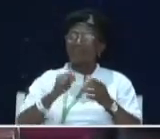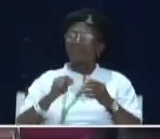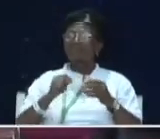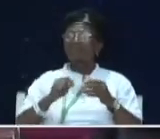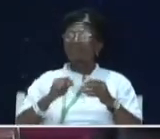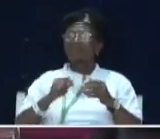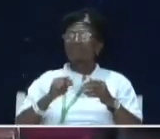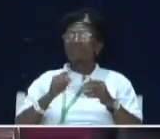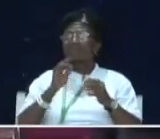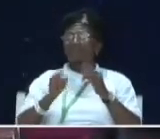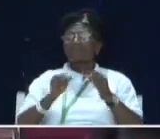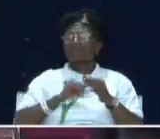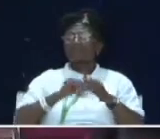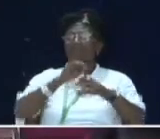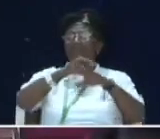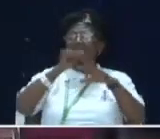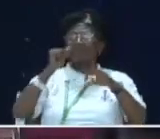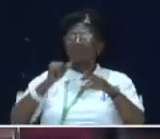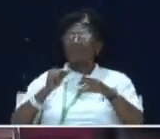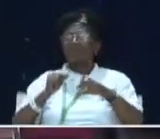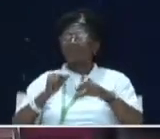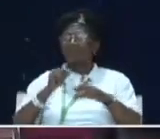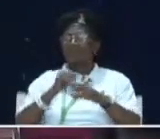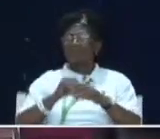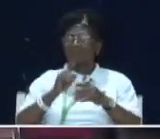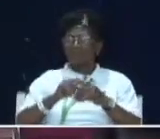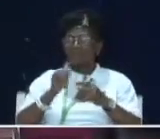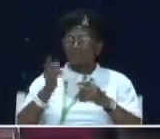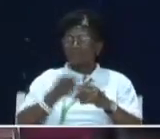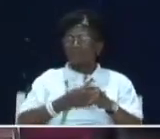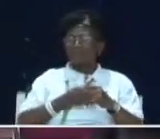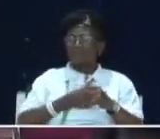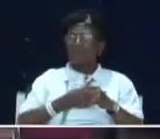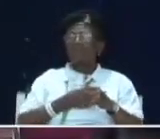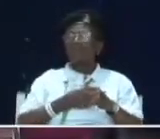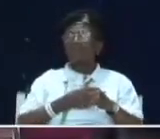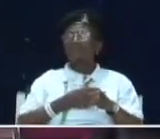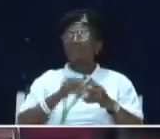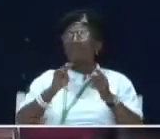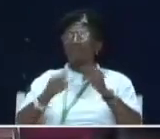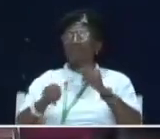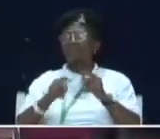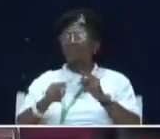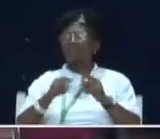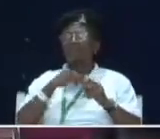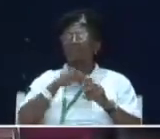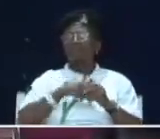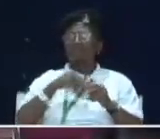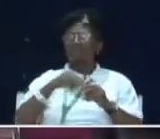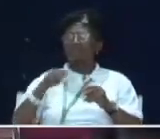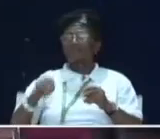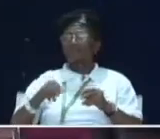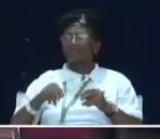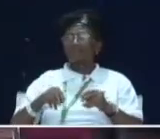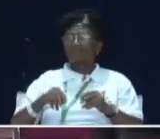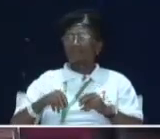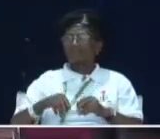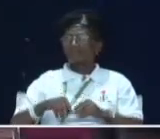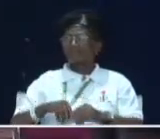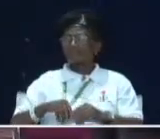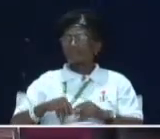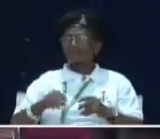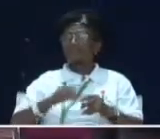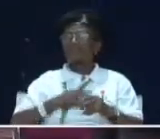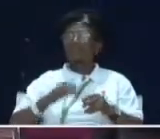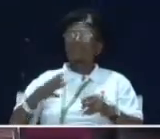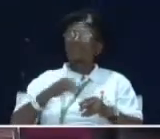if I come into the meeting of the ministers, and I didn't mention any name, and I